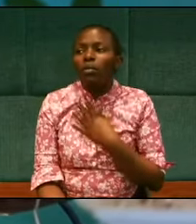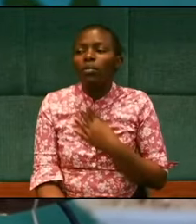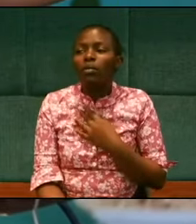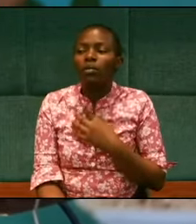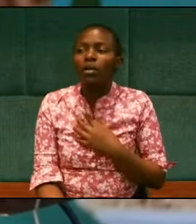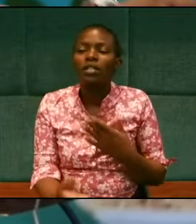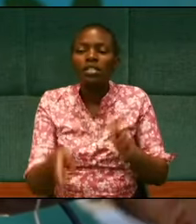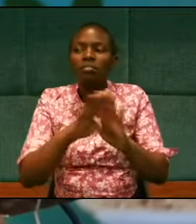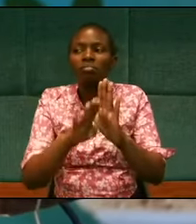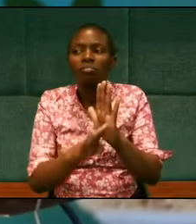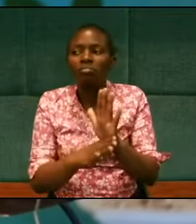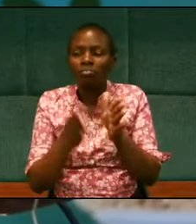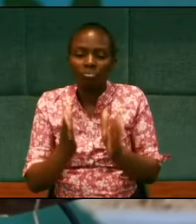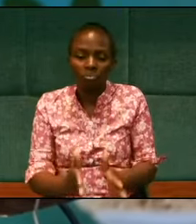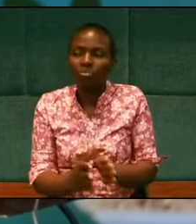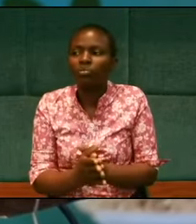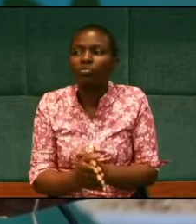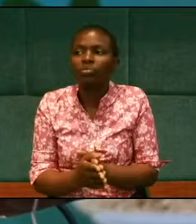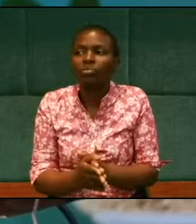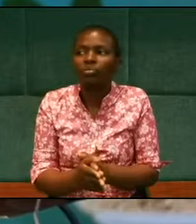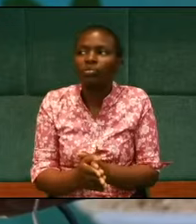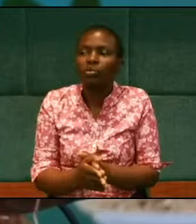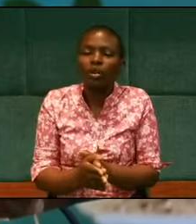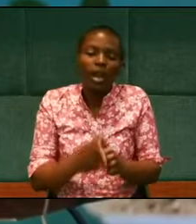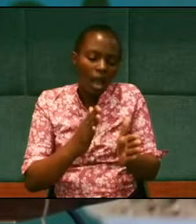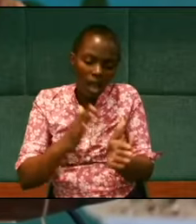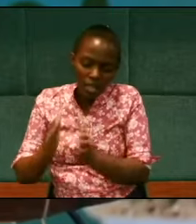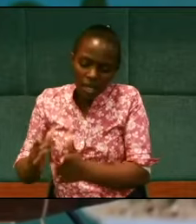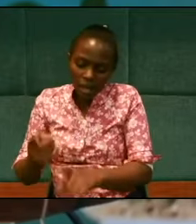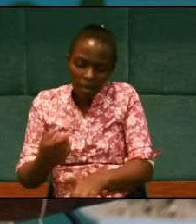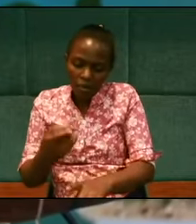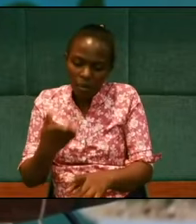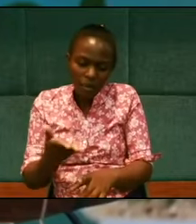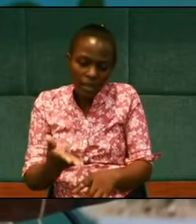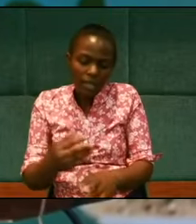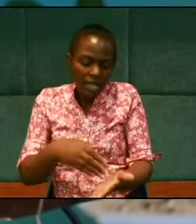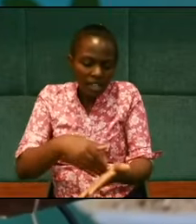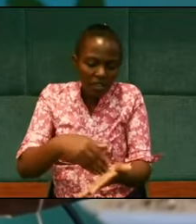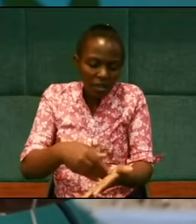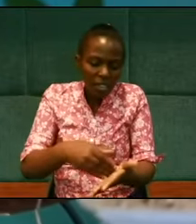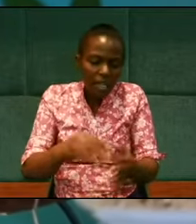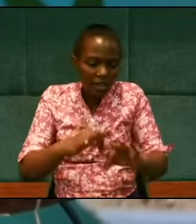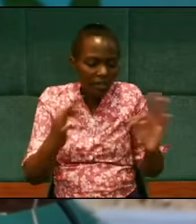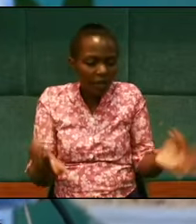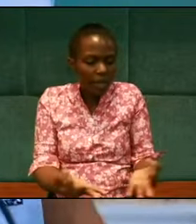It's biblical. Anything aside this is a faulty family foundation.